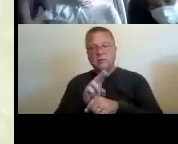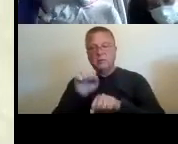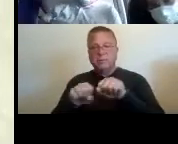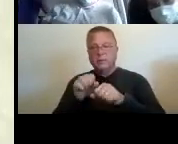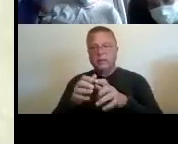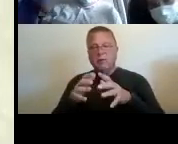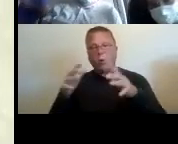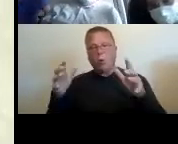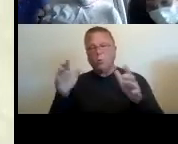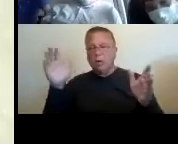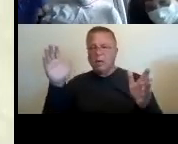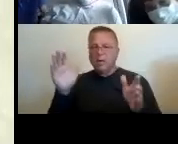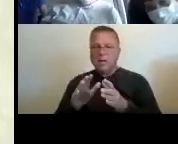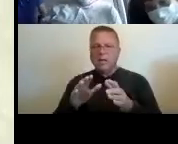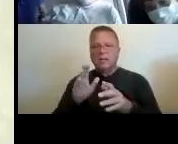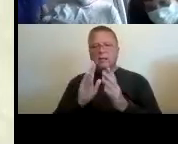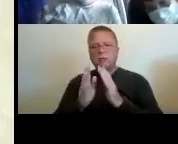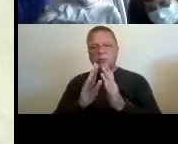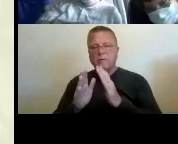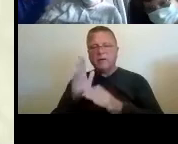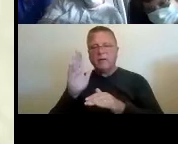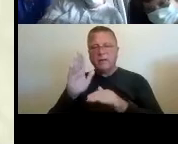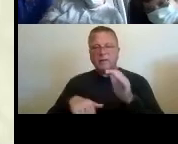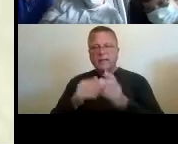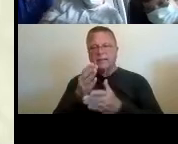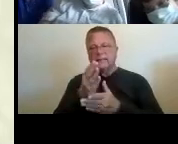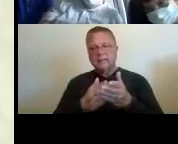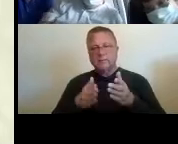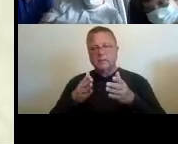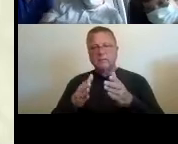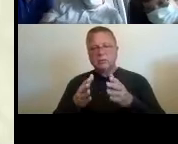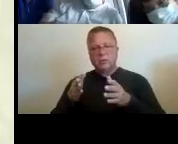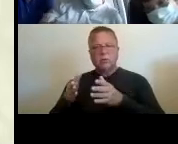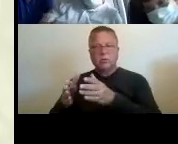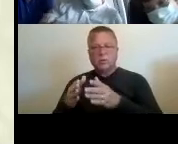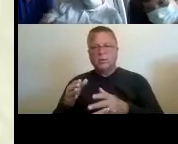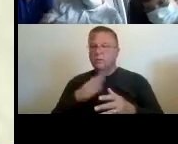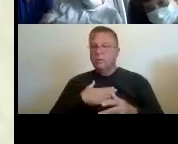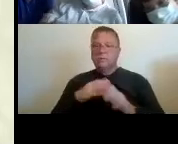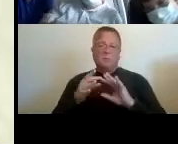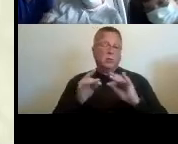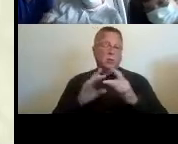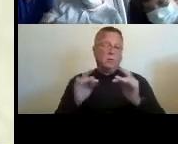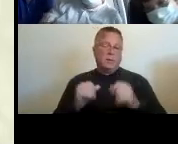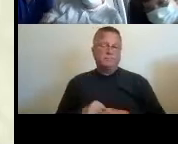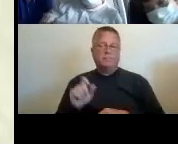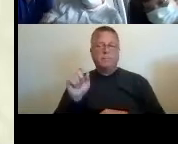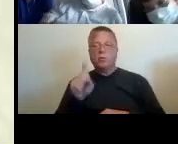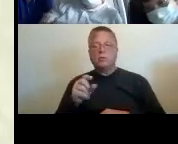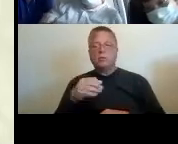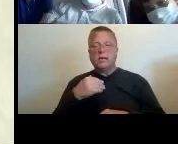lot less traffic than some of the street corridor. So that was just a comment. The question I had